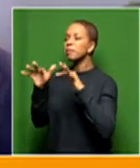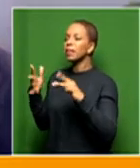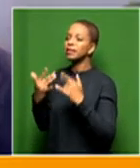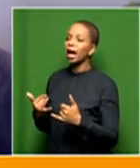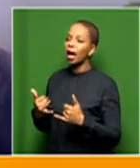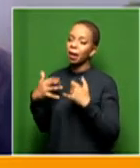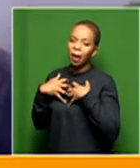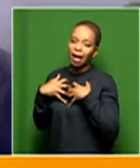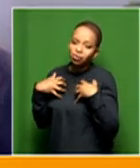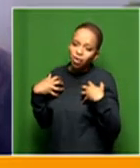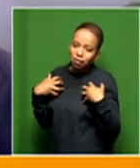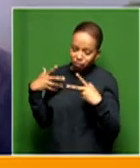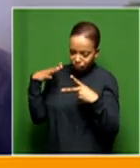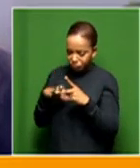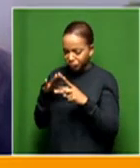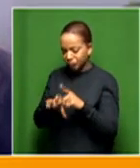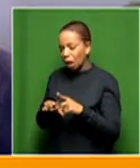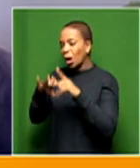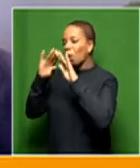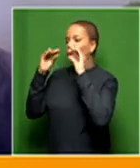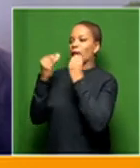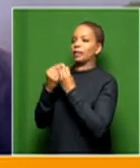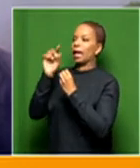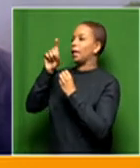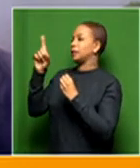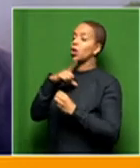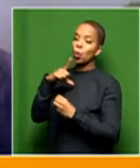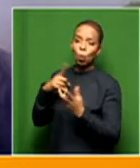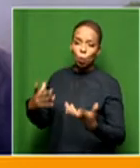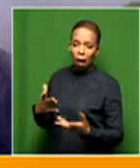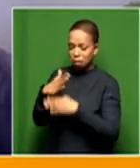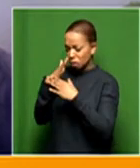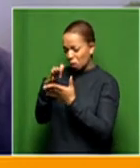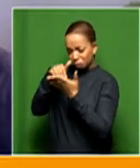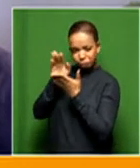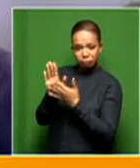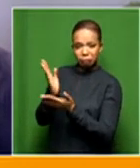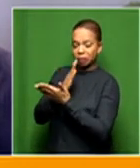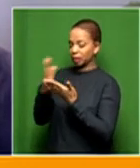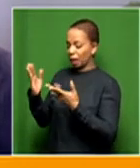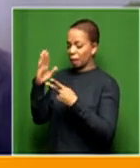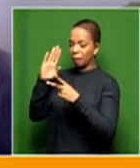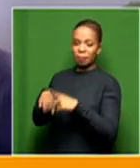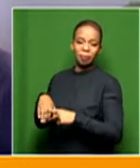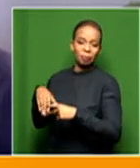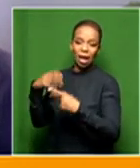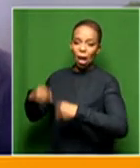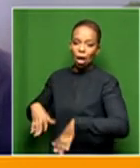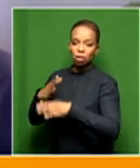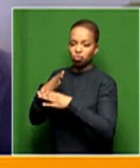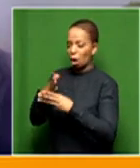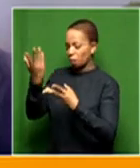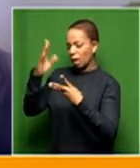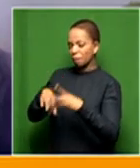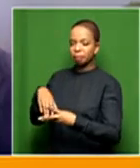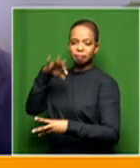in organizations, which has led to job losses, retrenchments, pay cuts, which has thrown so many people into a